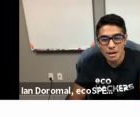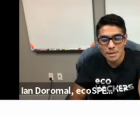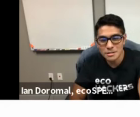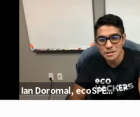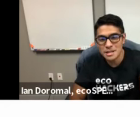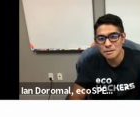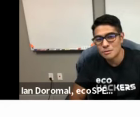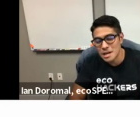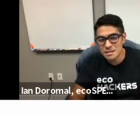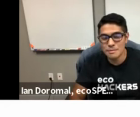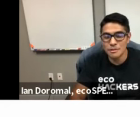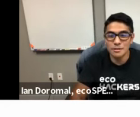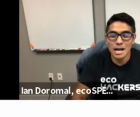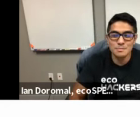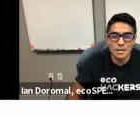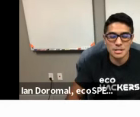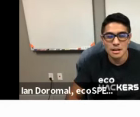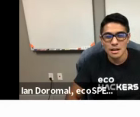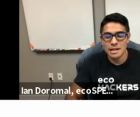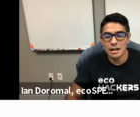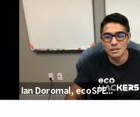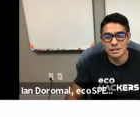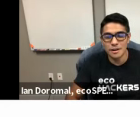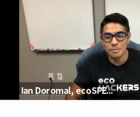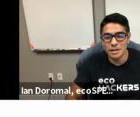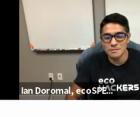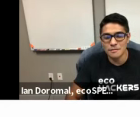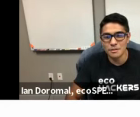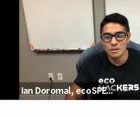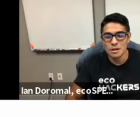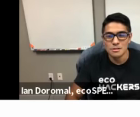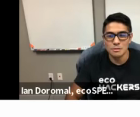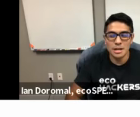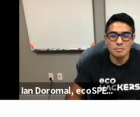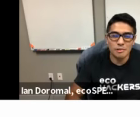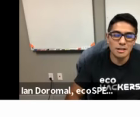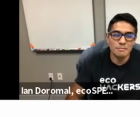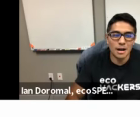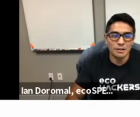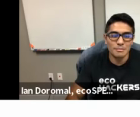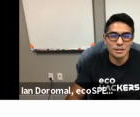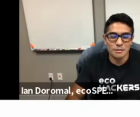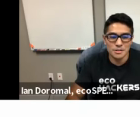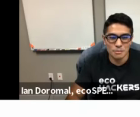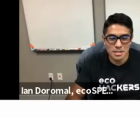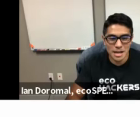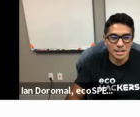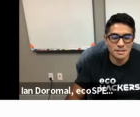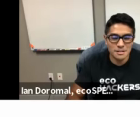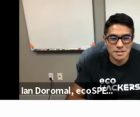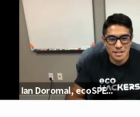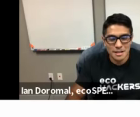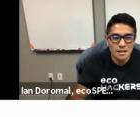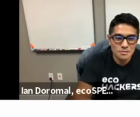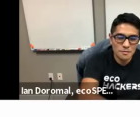on the bottom. As you can see, that's typically the last place technology developer gets revenue. So we had to break the model. And by doing so, we decided